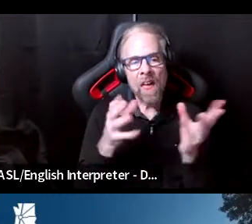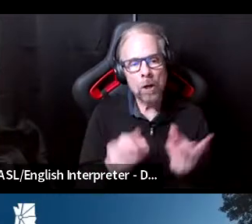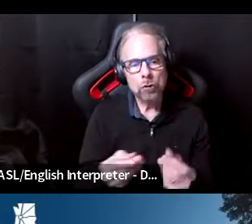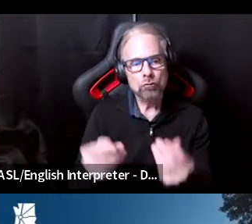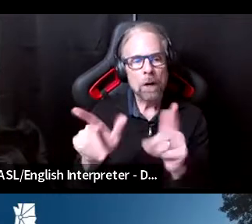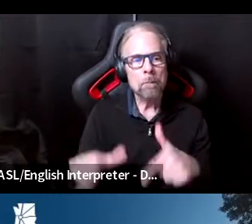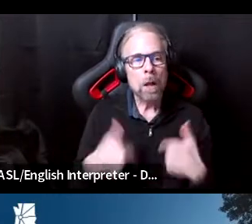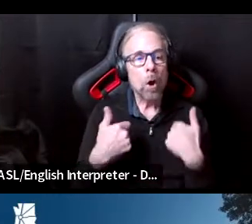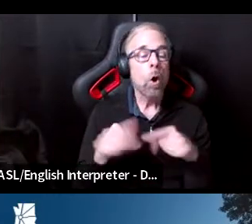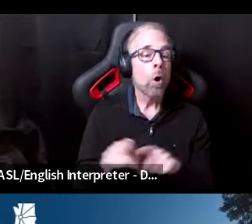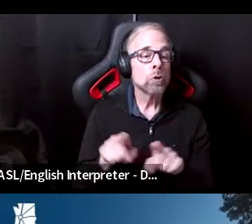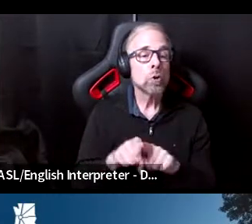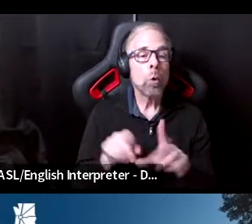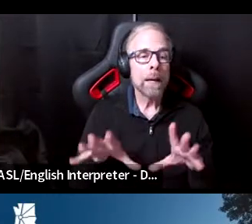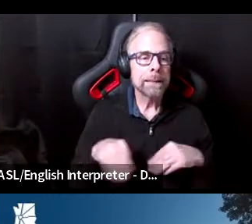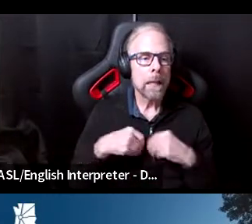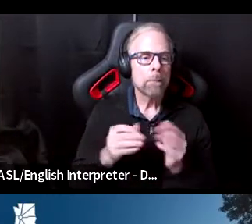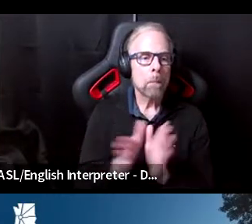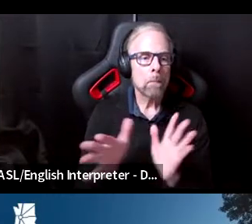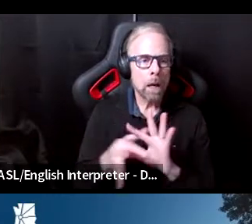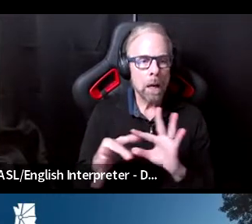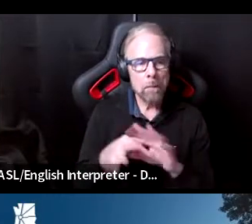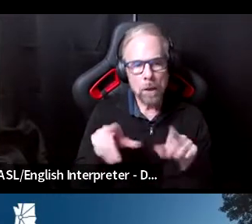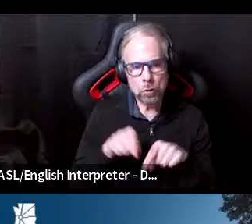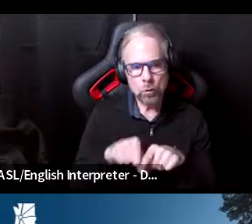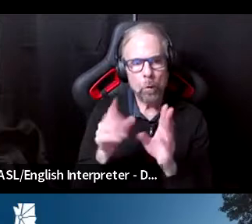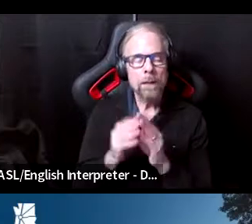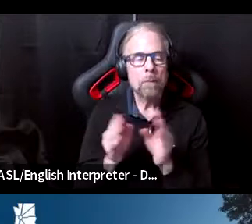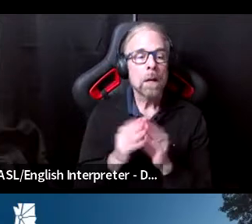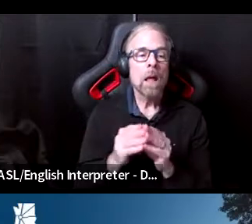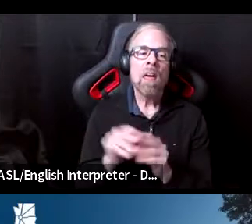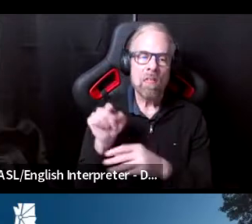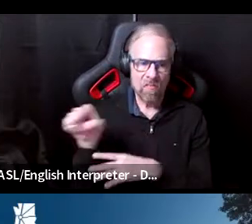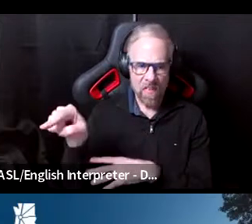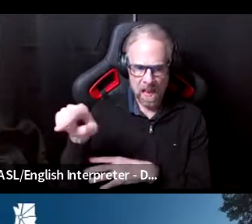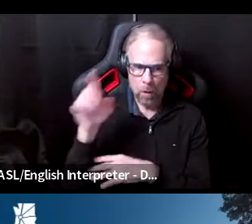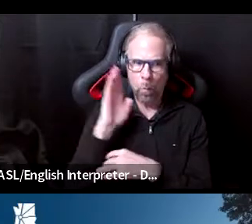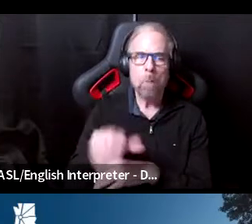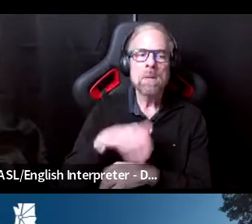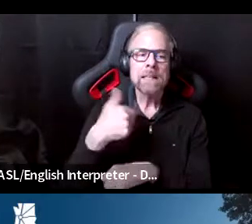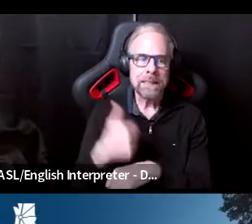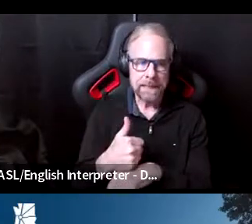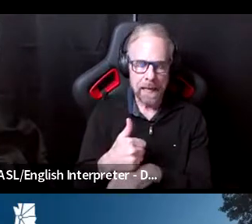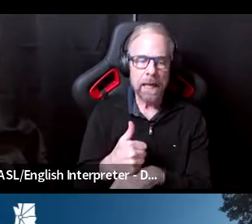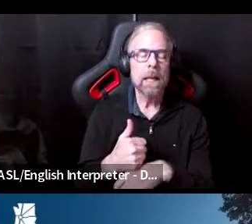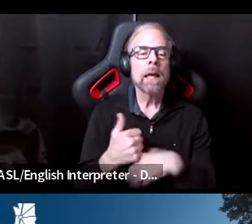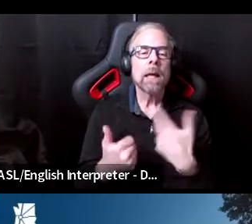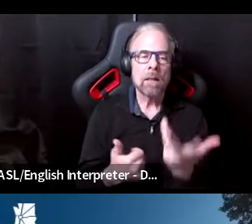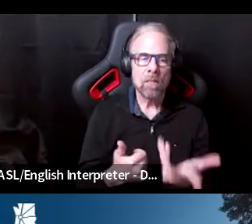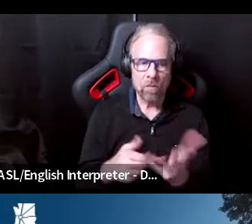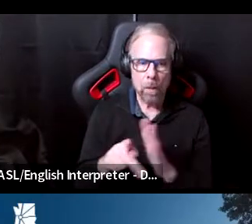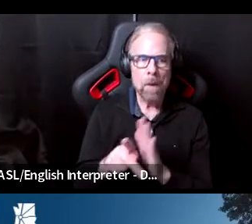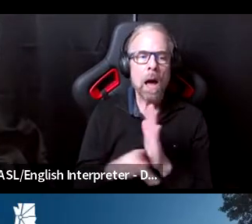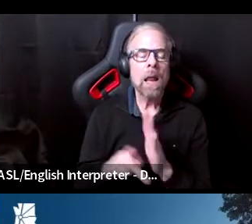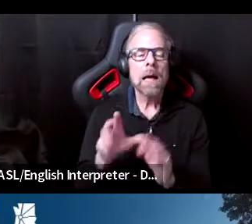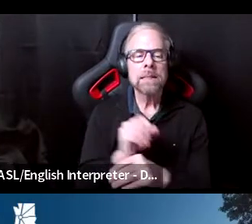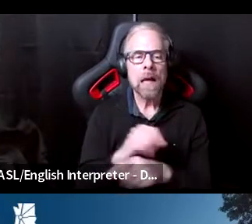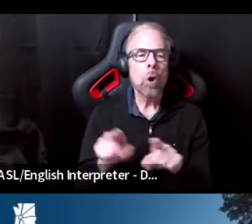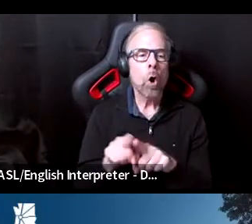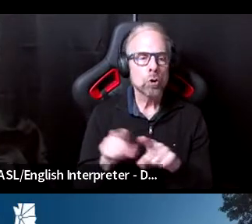public comment during those meetings. So they will be the ones setting the policy as well as the rates for the tolling on the